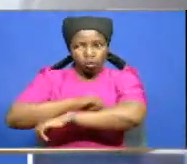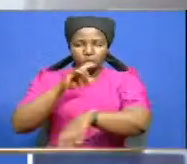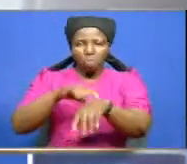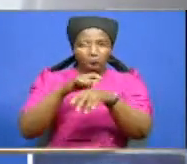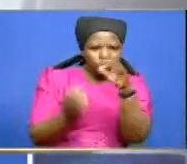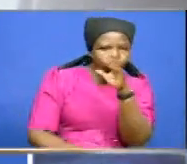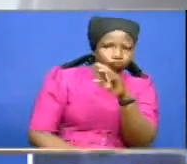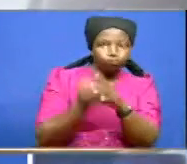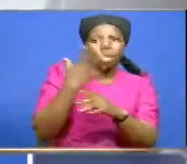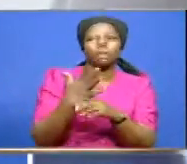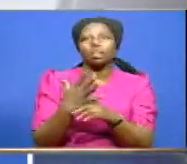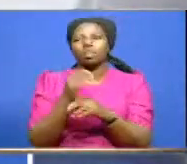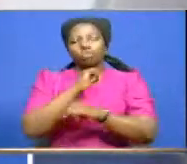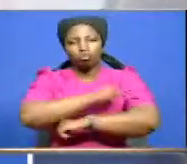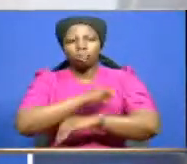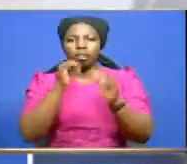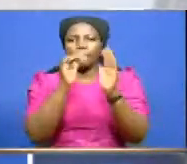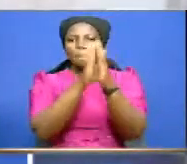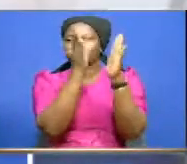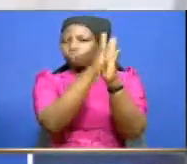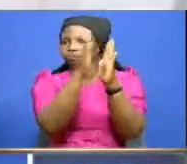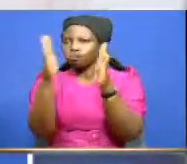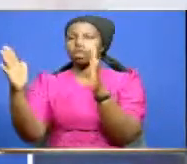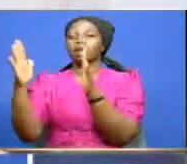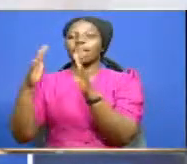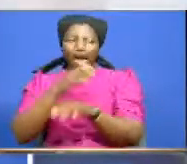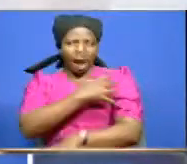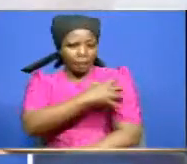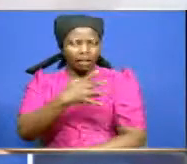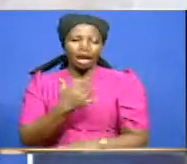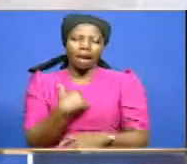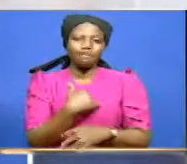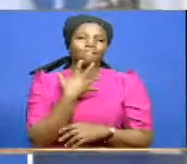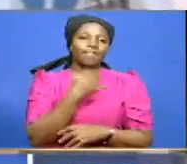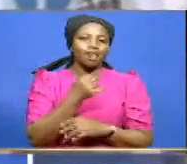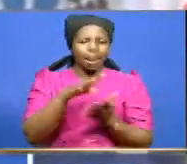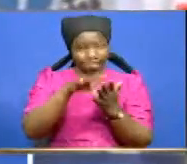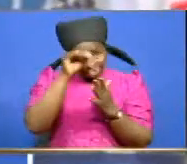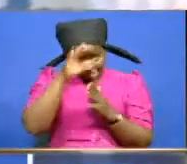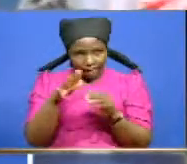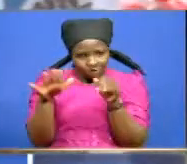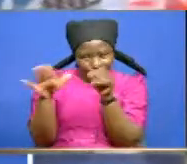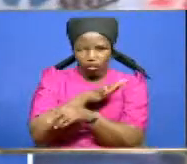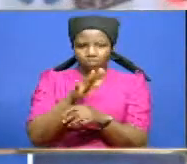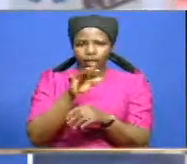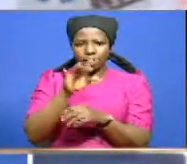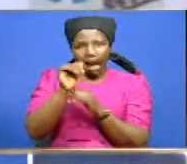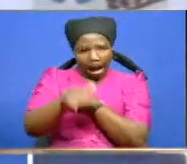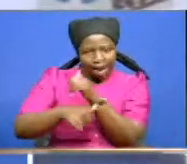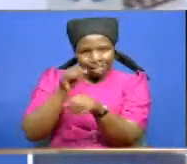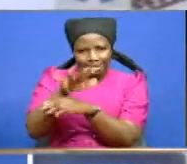with the capacity to hold 500 learners and a fully fitted theater and a recording studio which is meant to nurture and